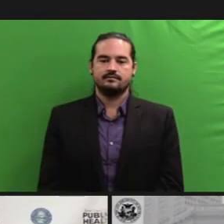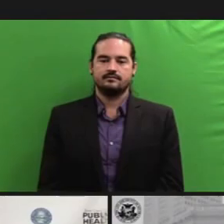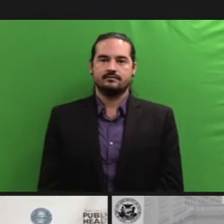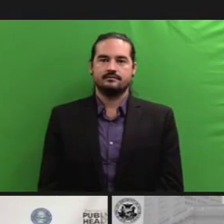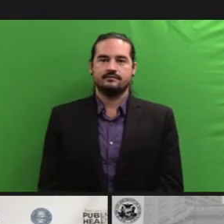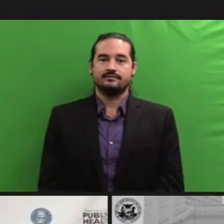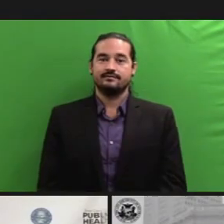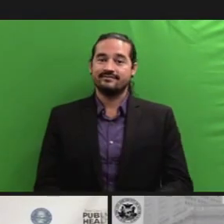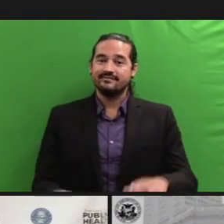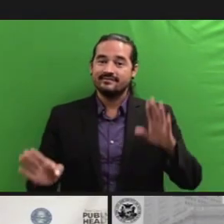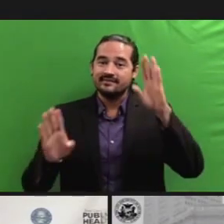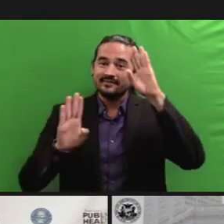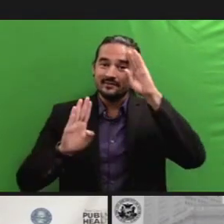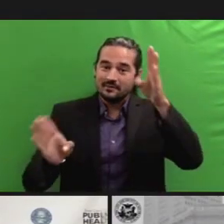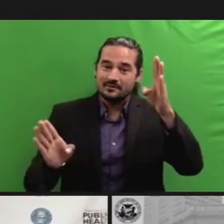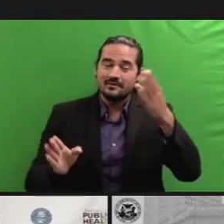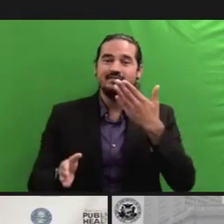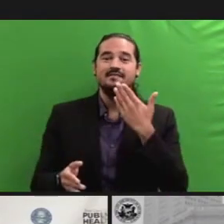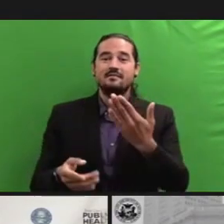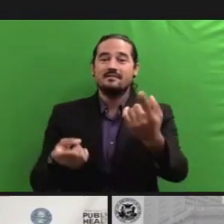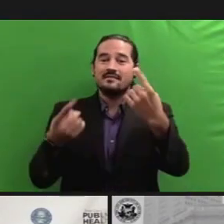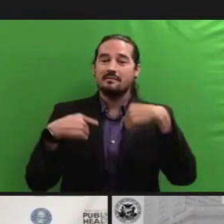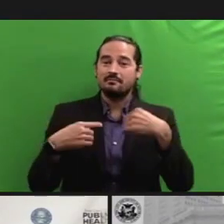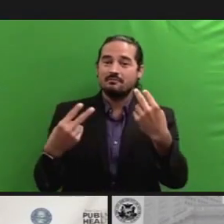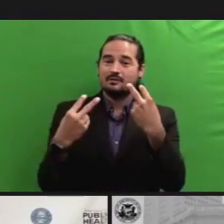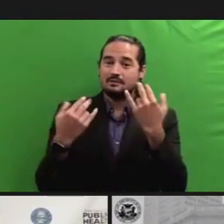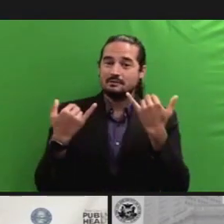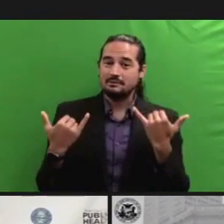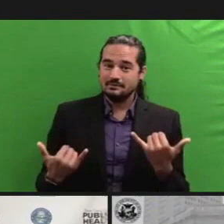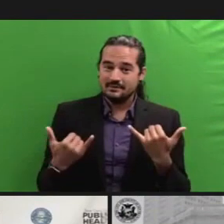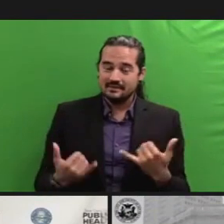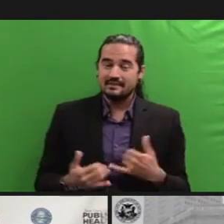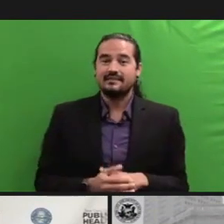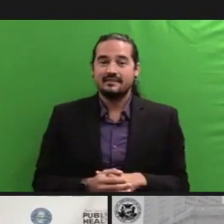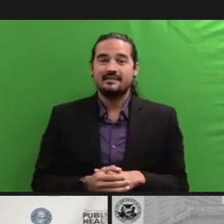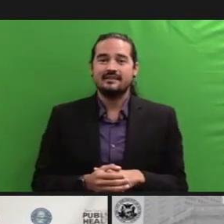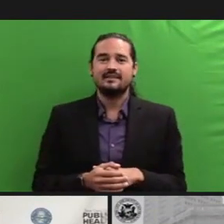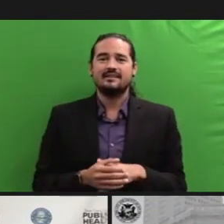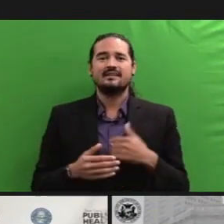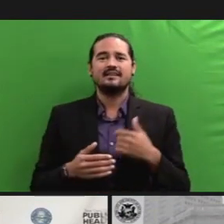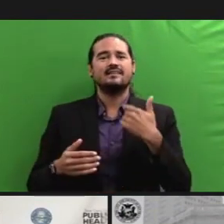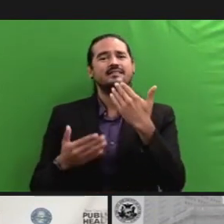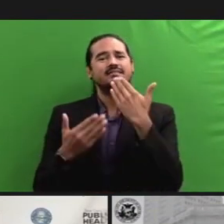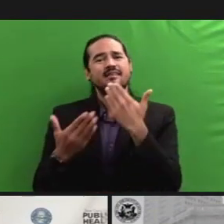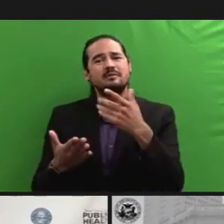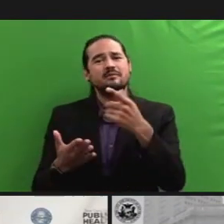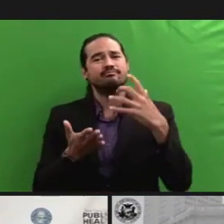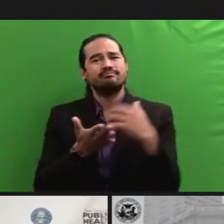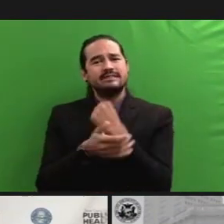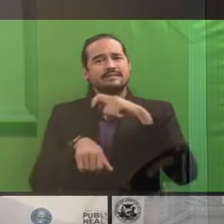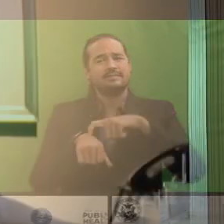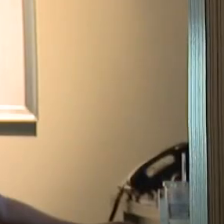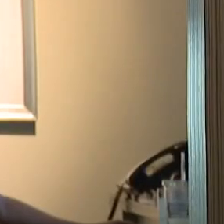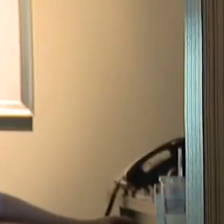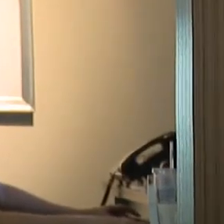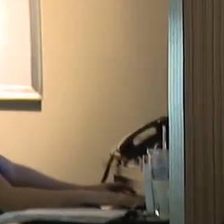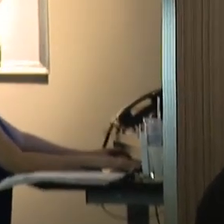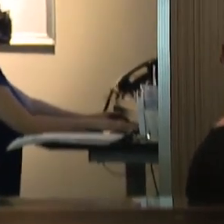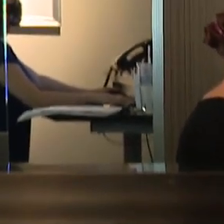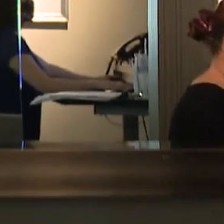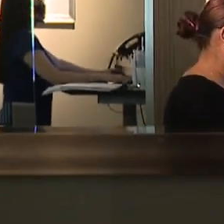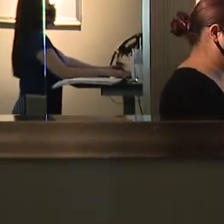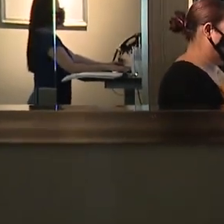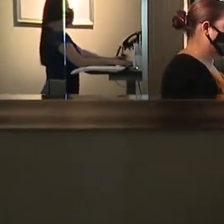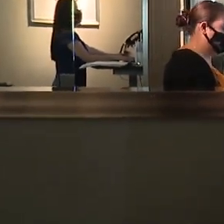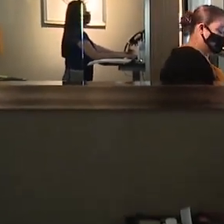Costa, and Santa Clara County say there are 28 new cases per 100,000 people statewide, and that's in people who have not been